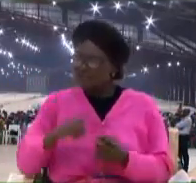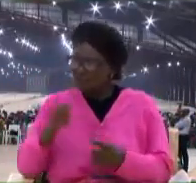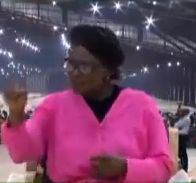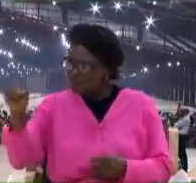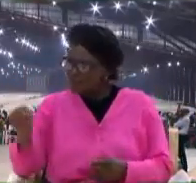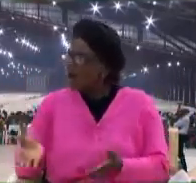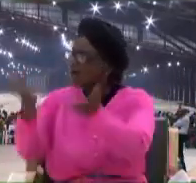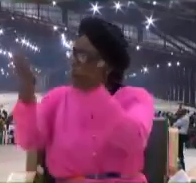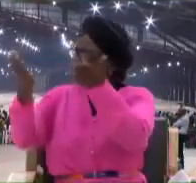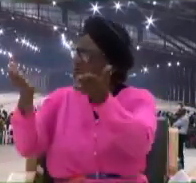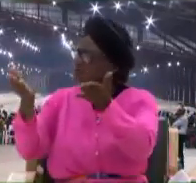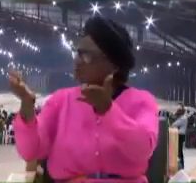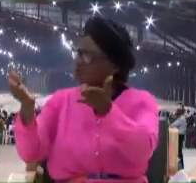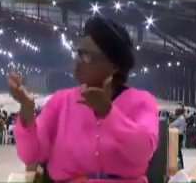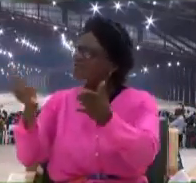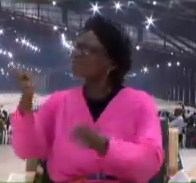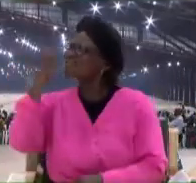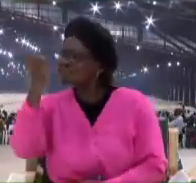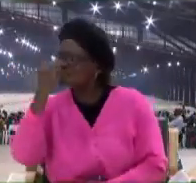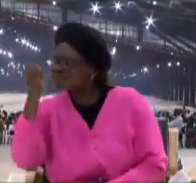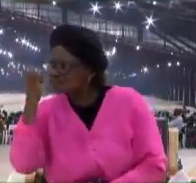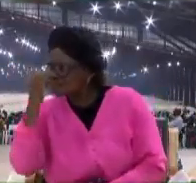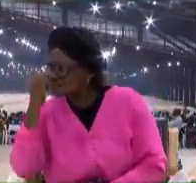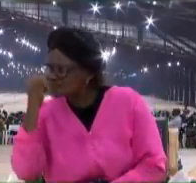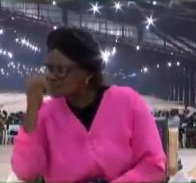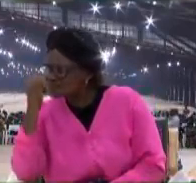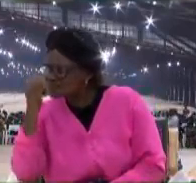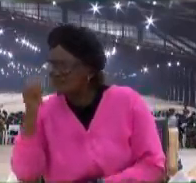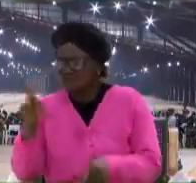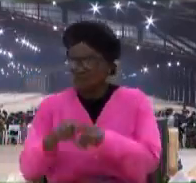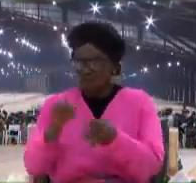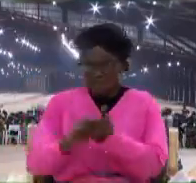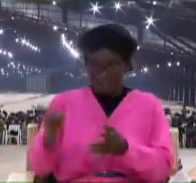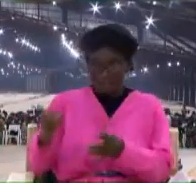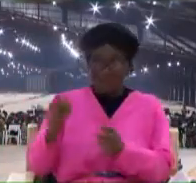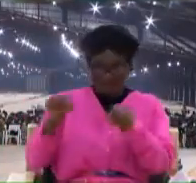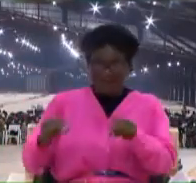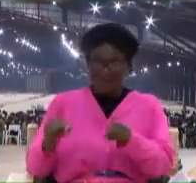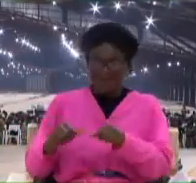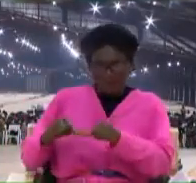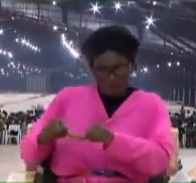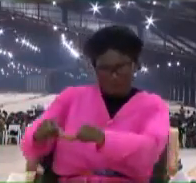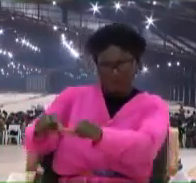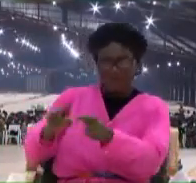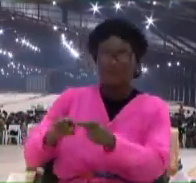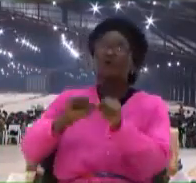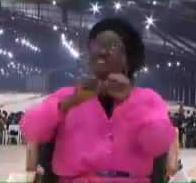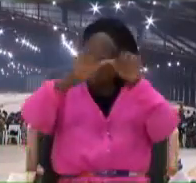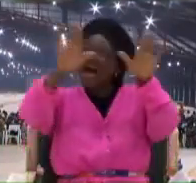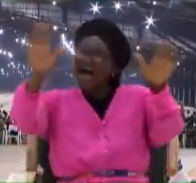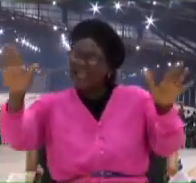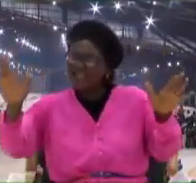"Arise, eat, so that you can continue to shine."